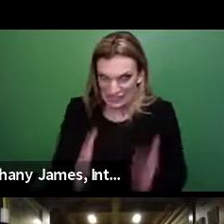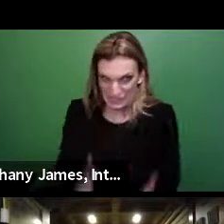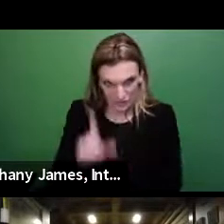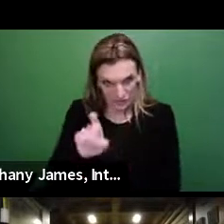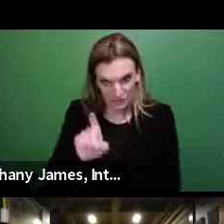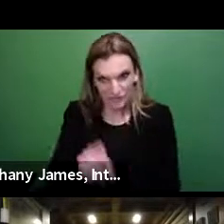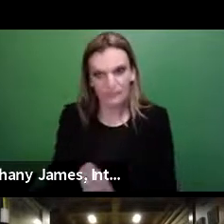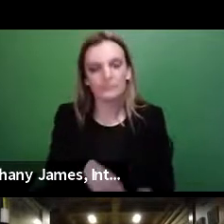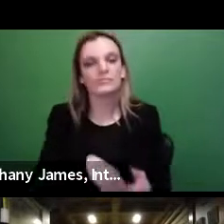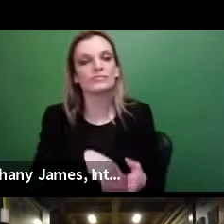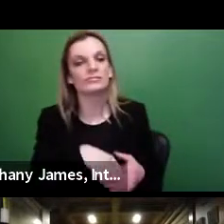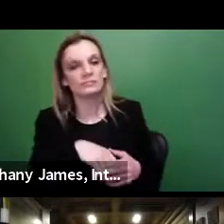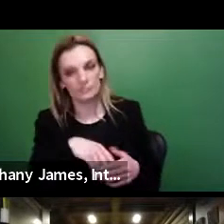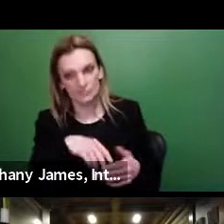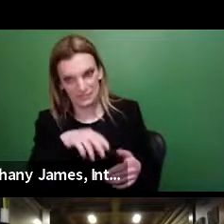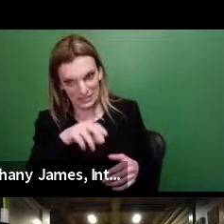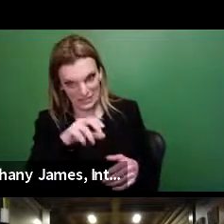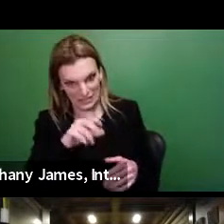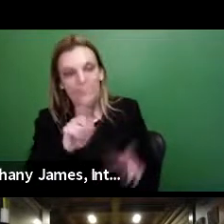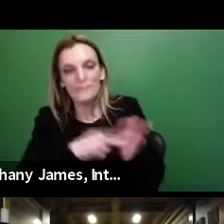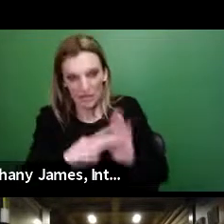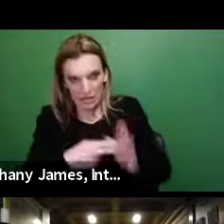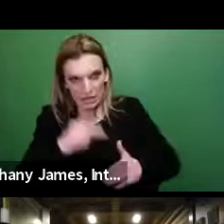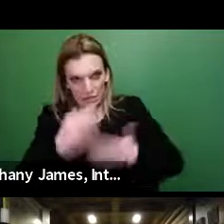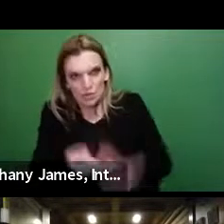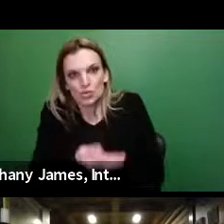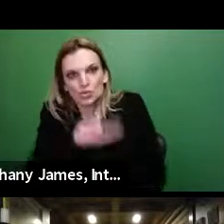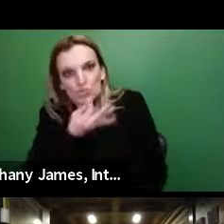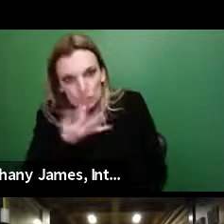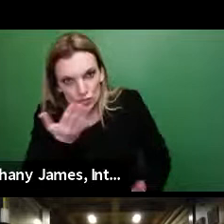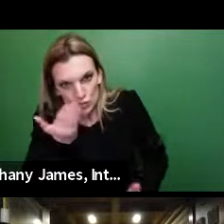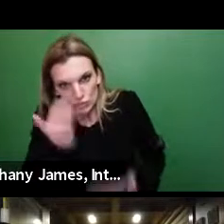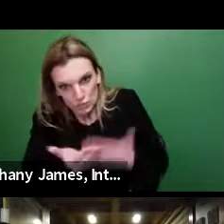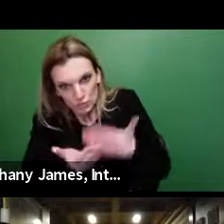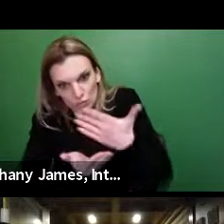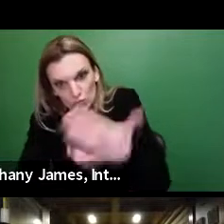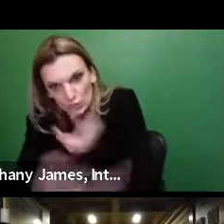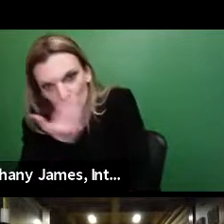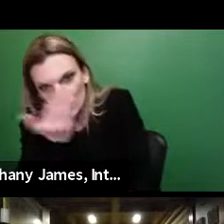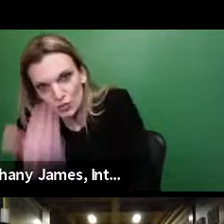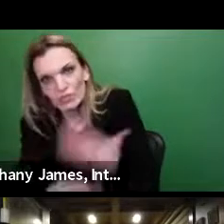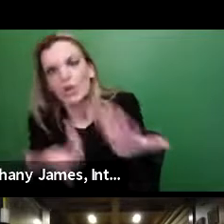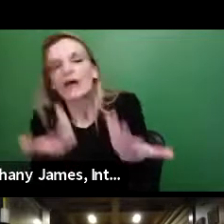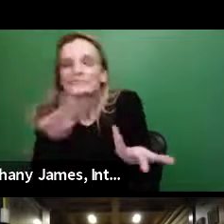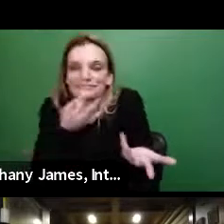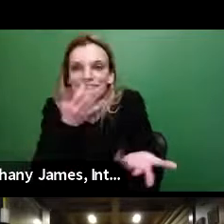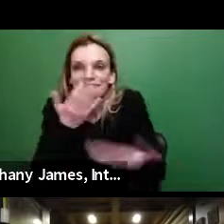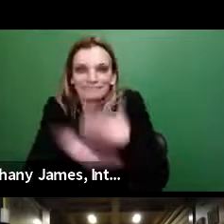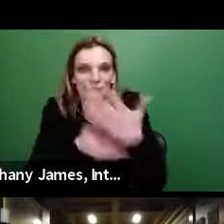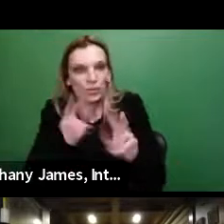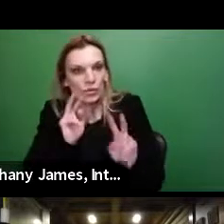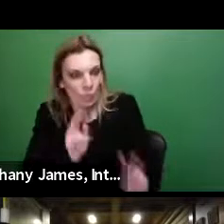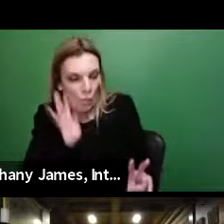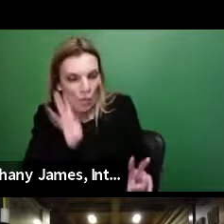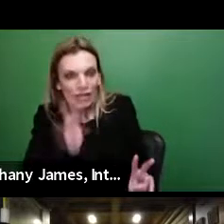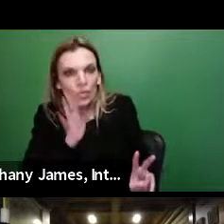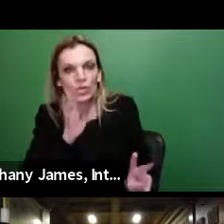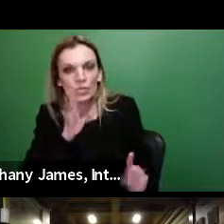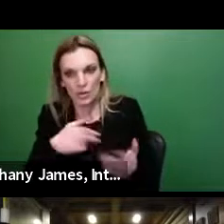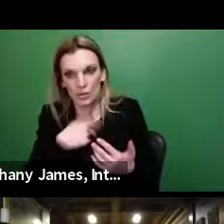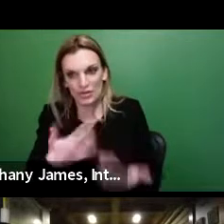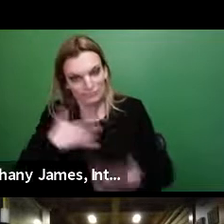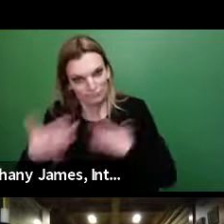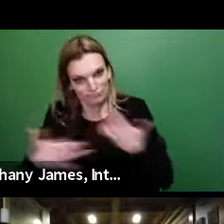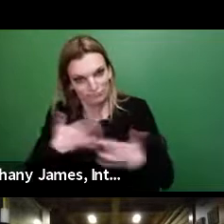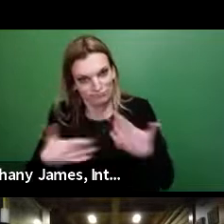It's happening now, but it has not happened. So it's in the works. So we're very pleased that was